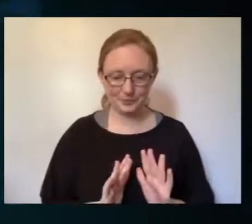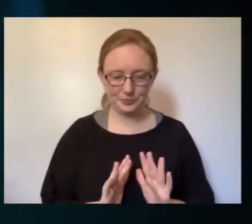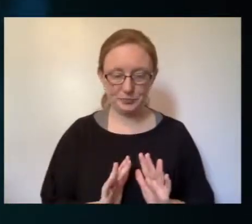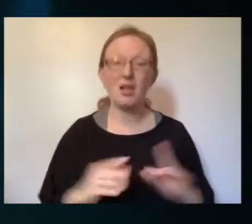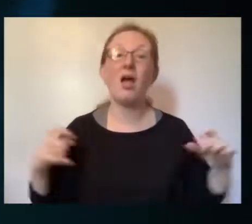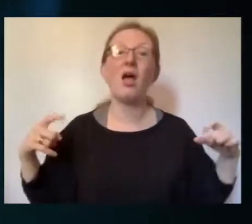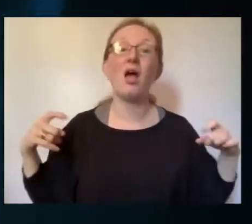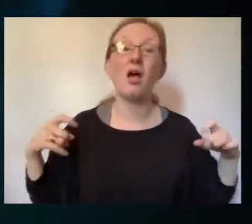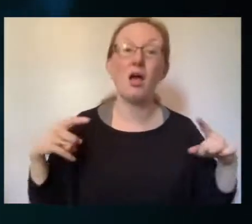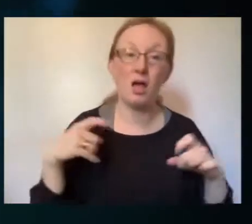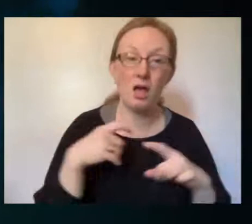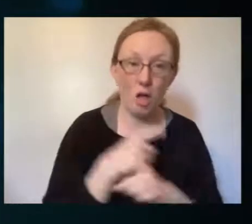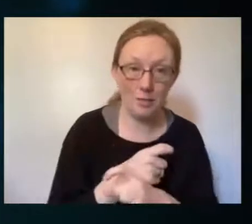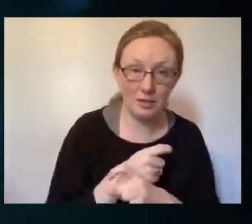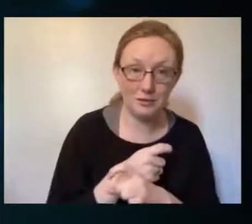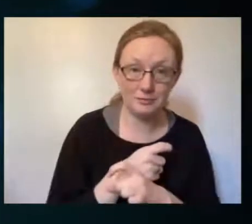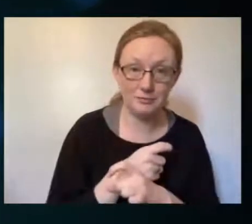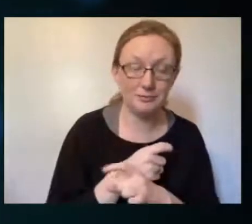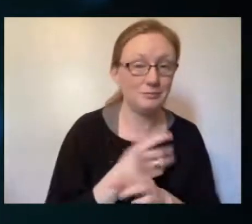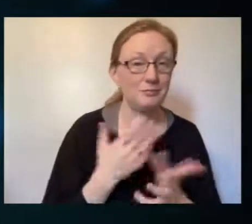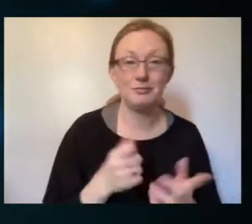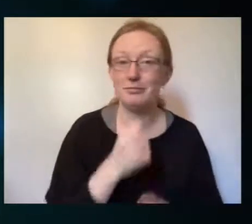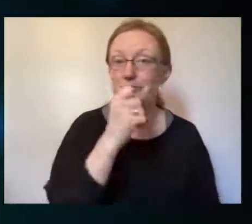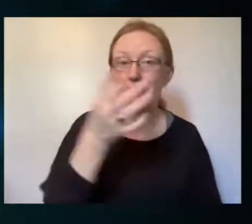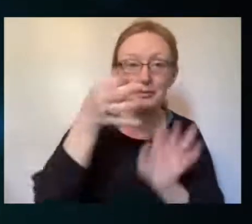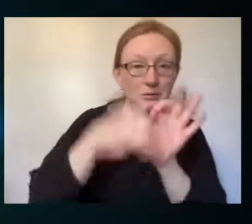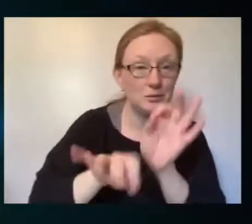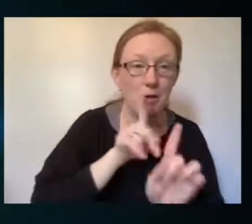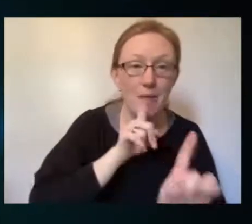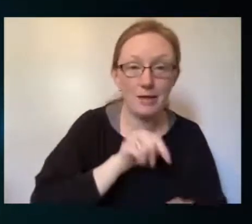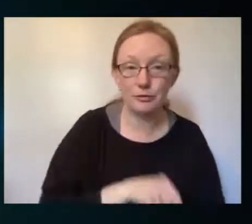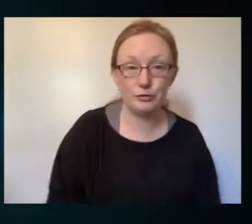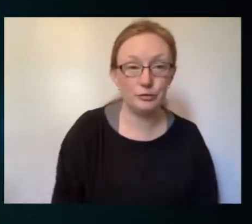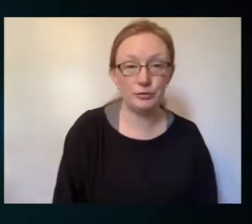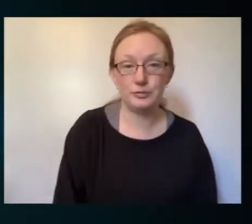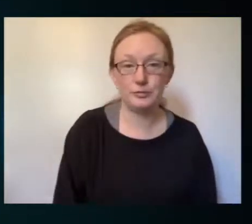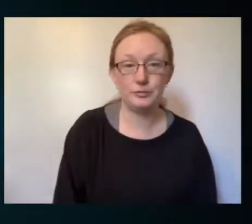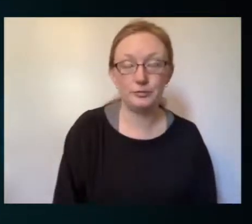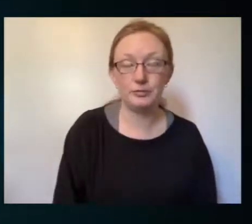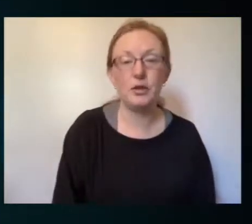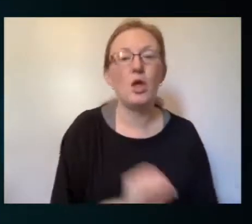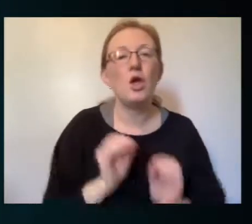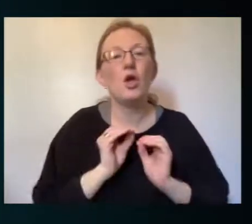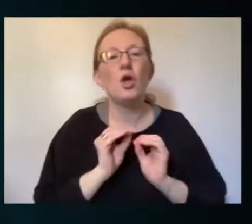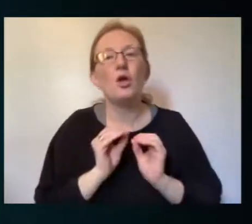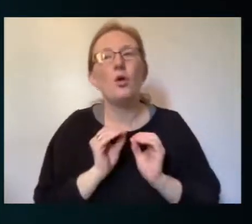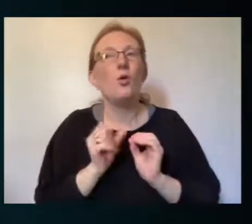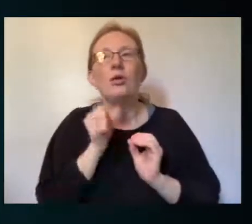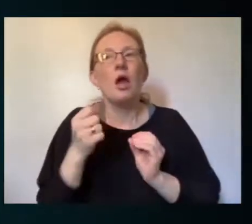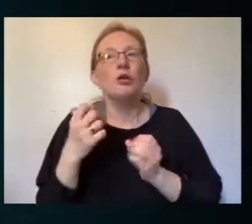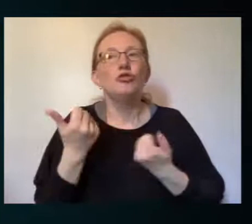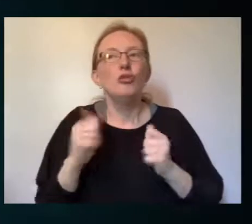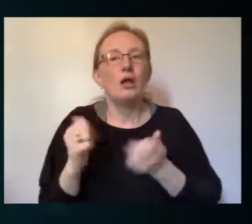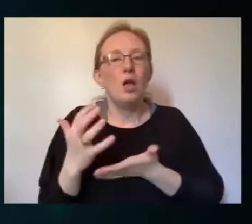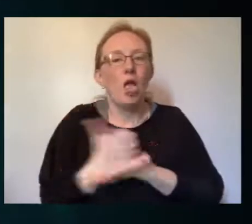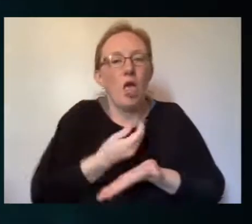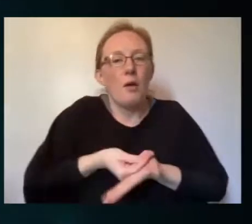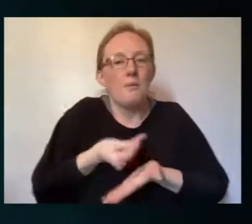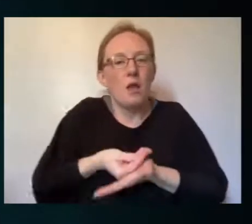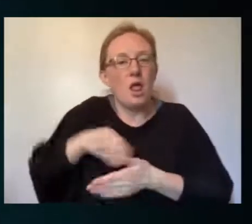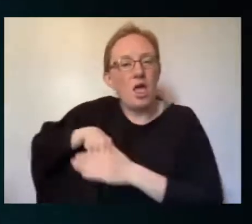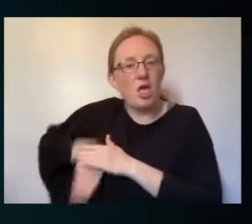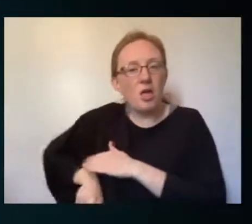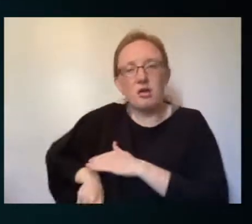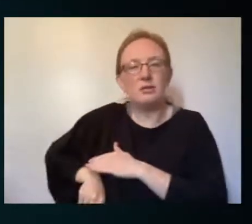it's really complicated. It's really complicated. No one is doing this trying to make money or trying to